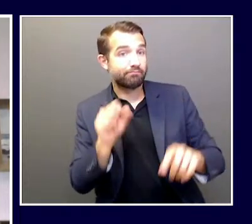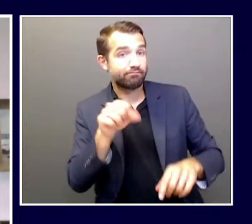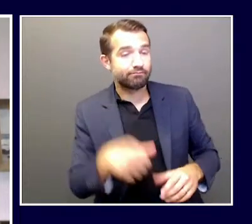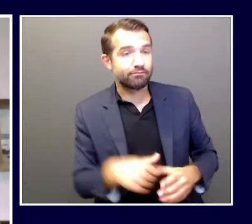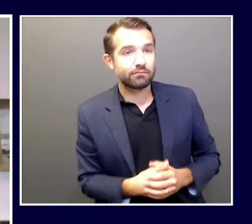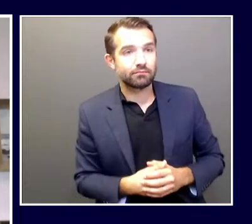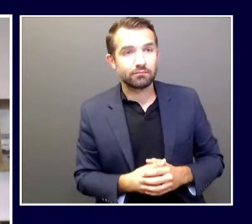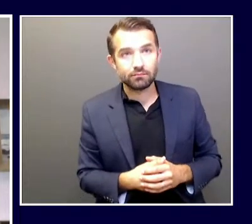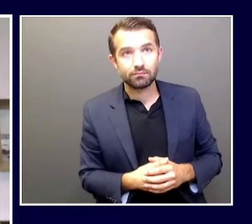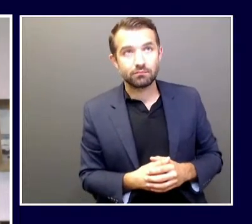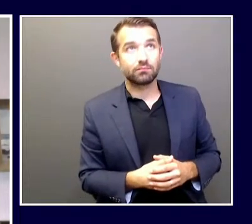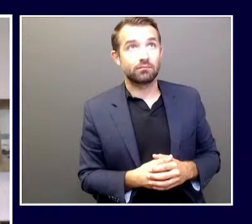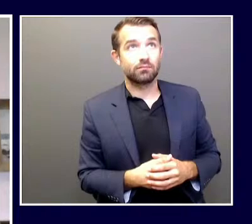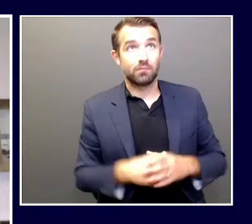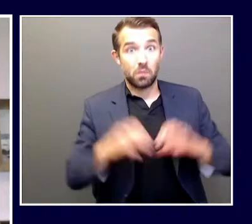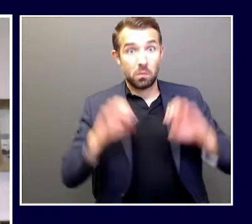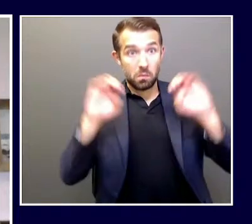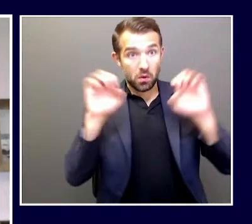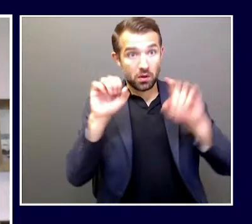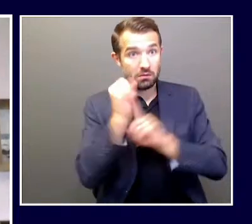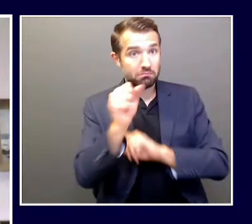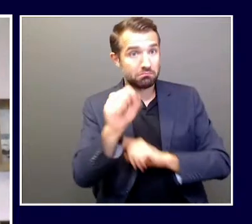powers. And